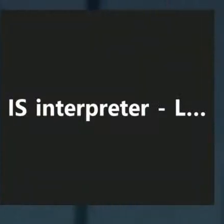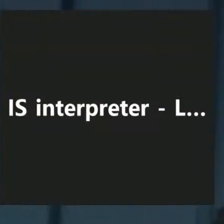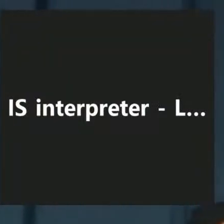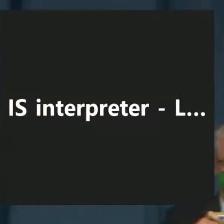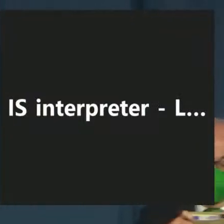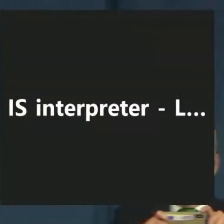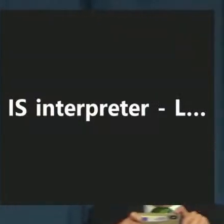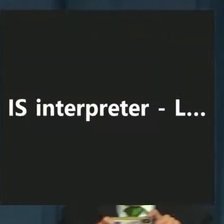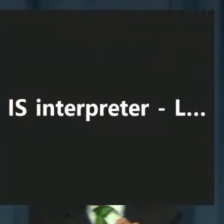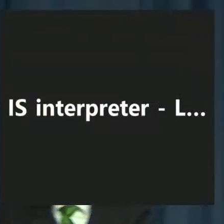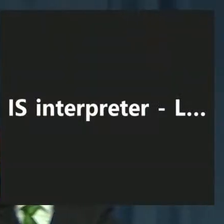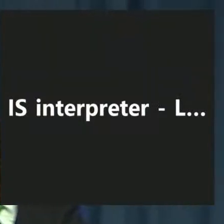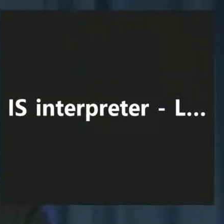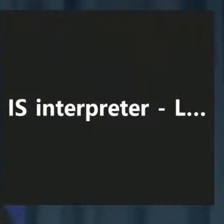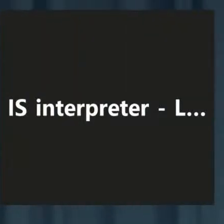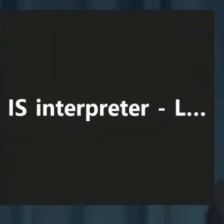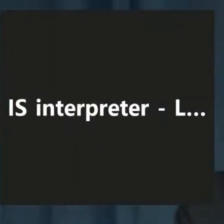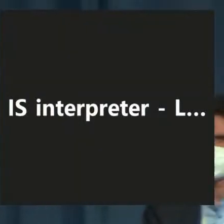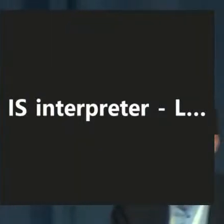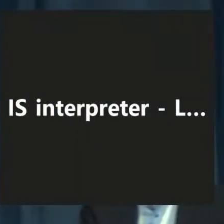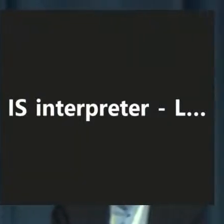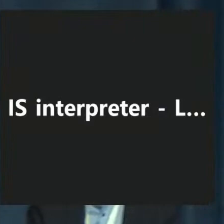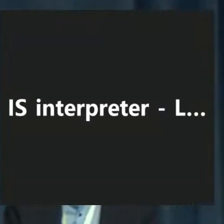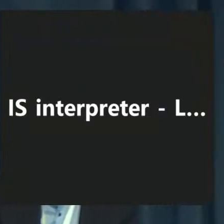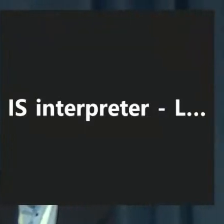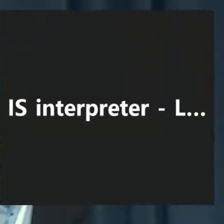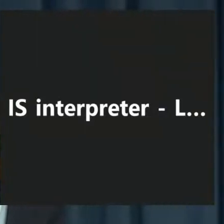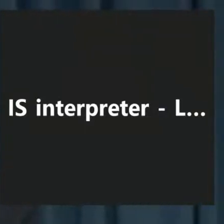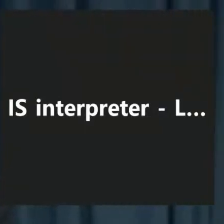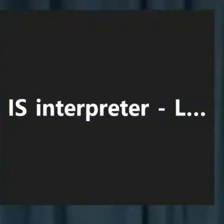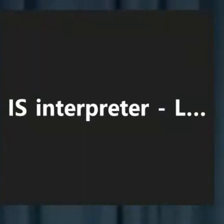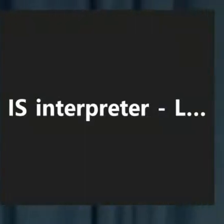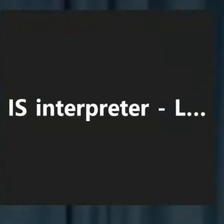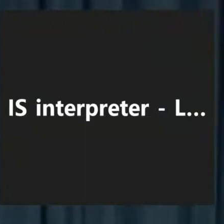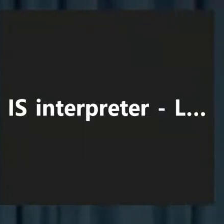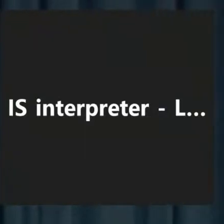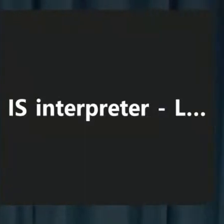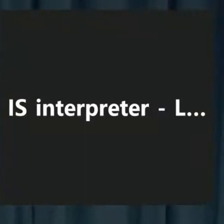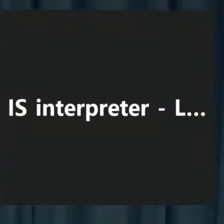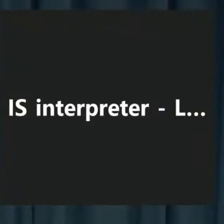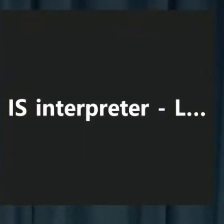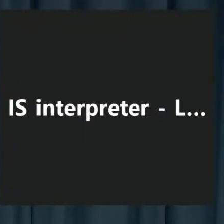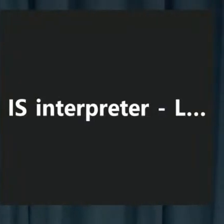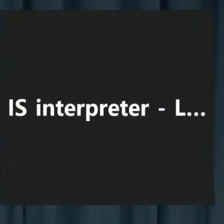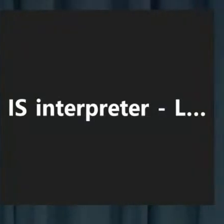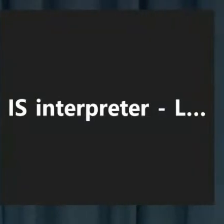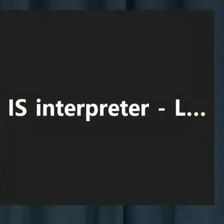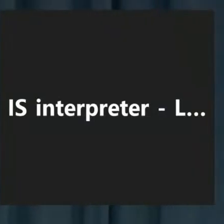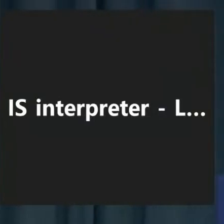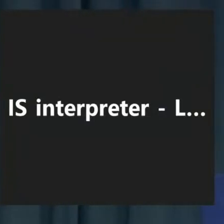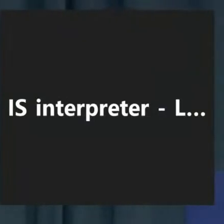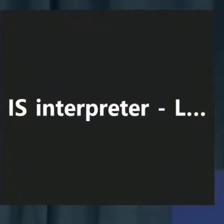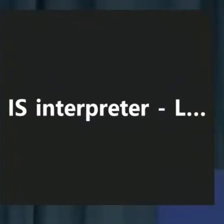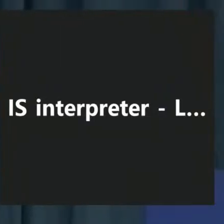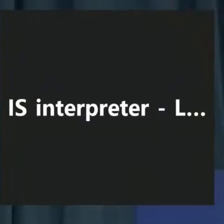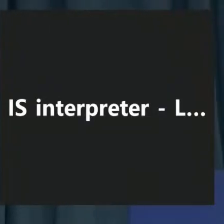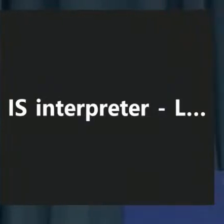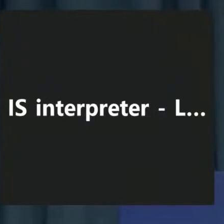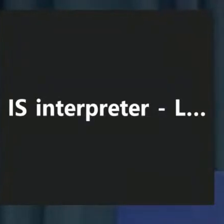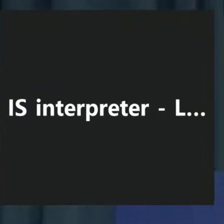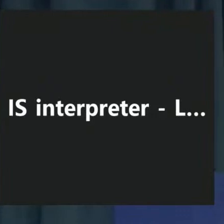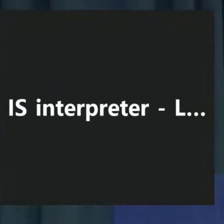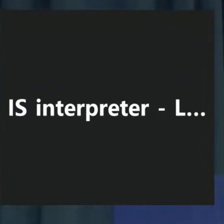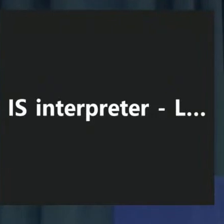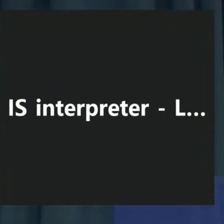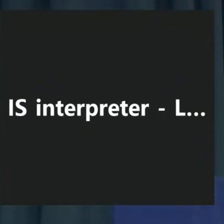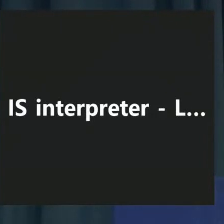date, get the Zero Conference app and ensure that it's downloaded. We're all here to help, but this is the best way for you to